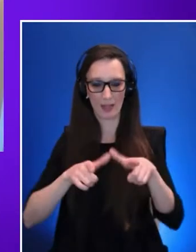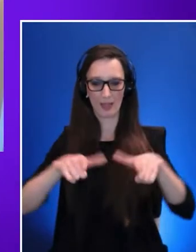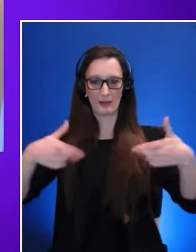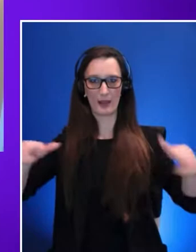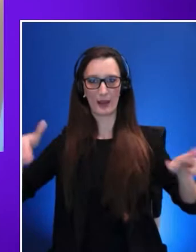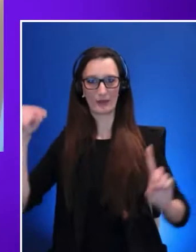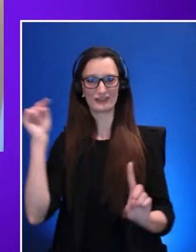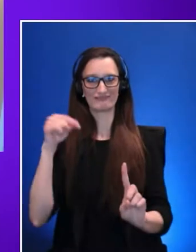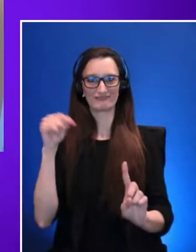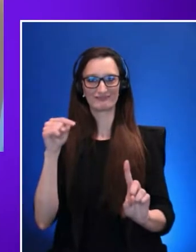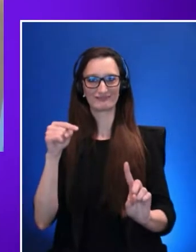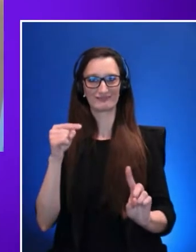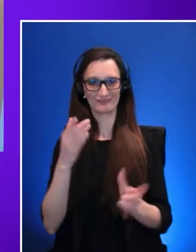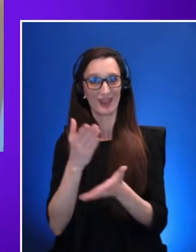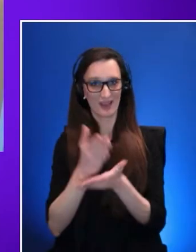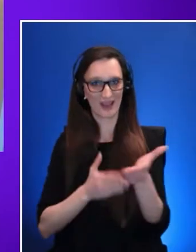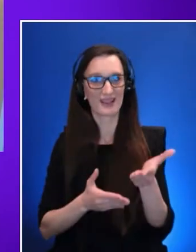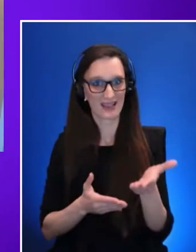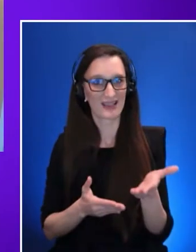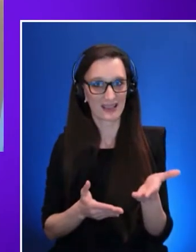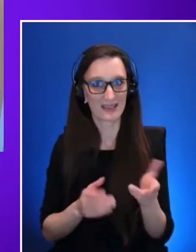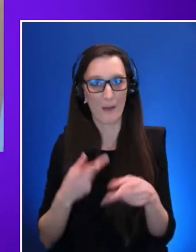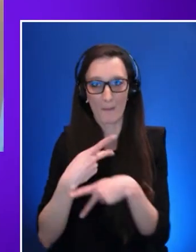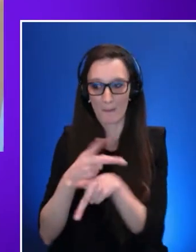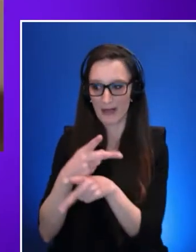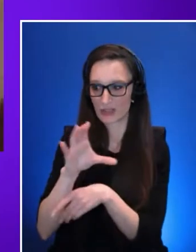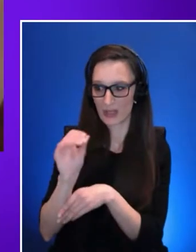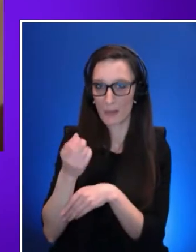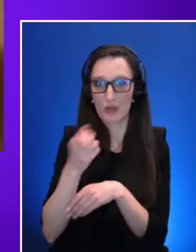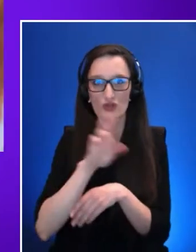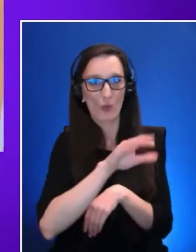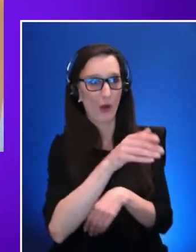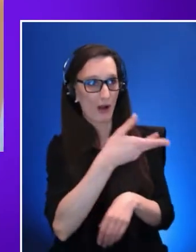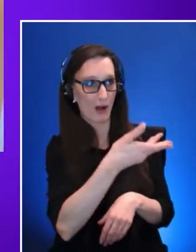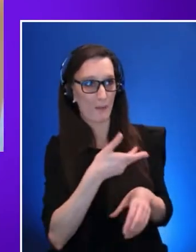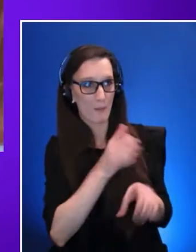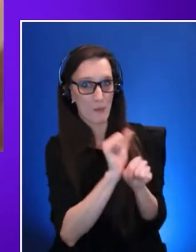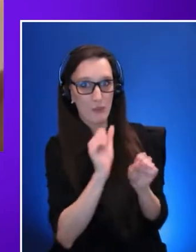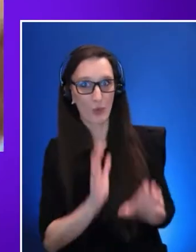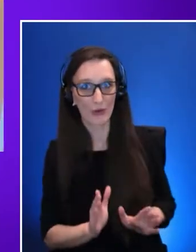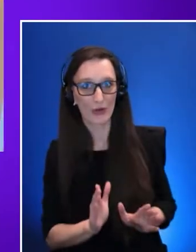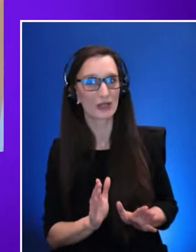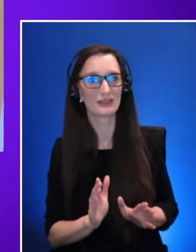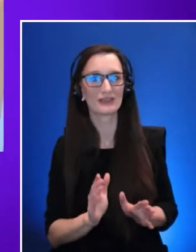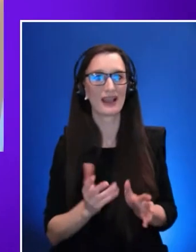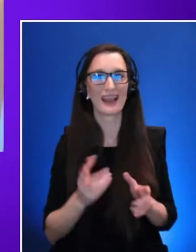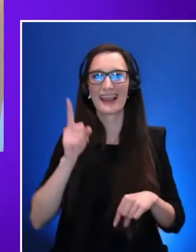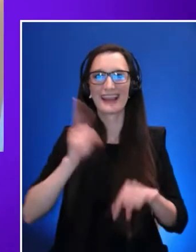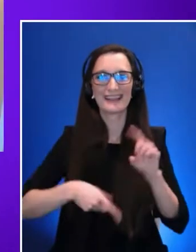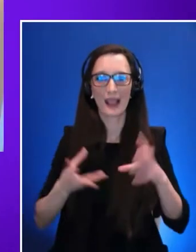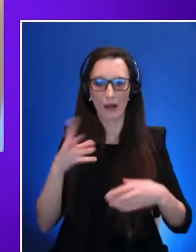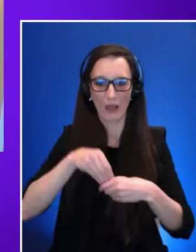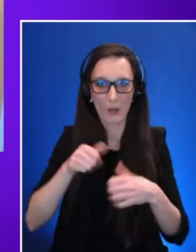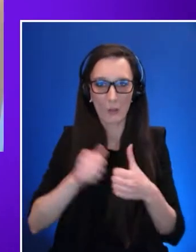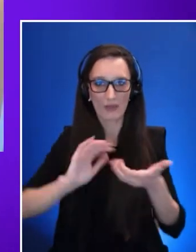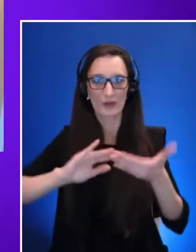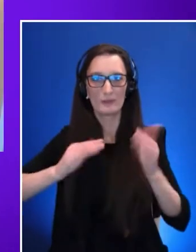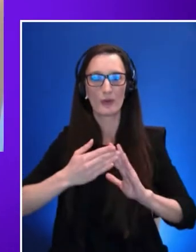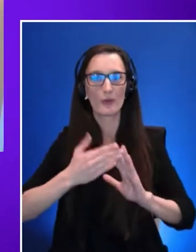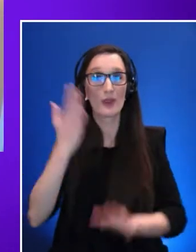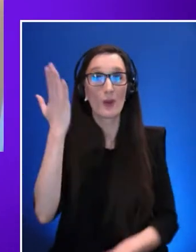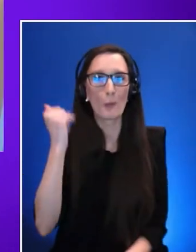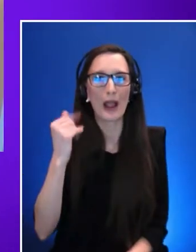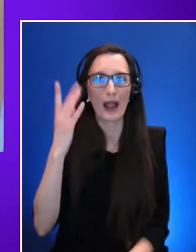some employers from engaging with this community is because they don't understand how to engage. So